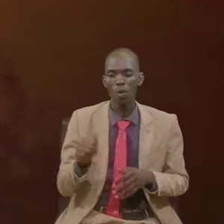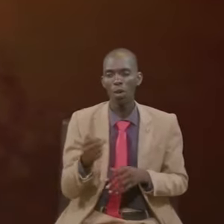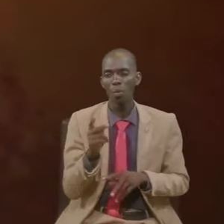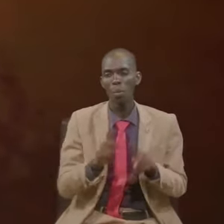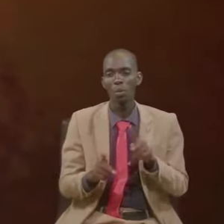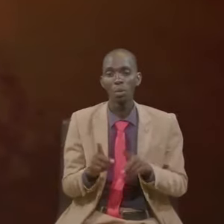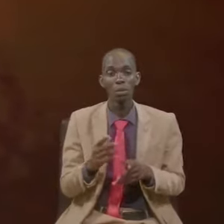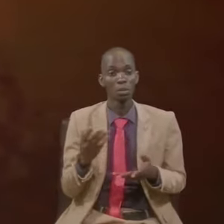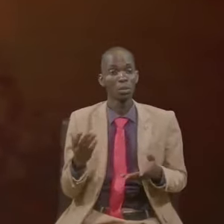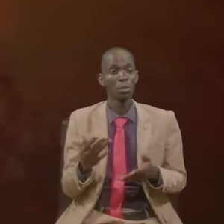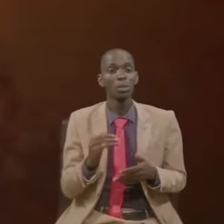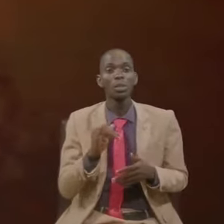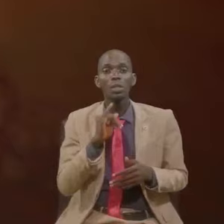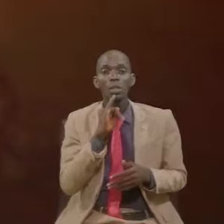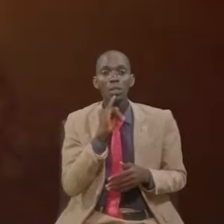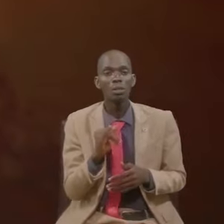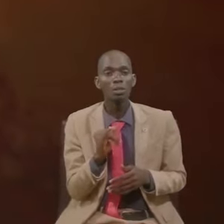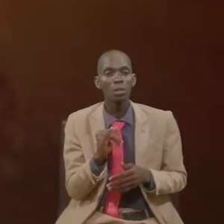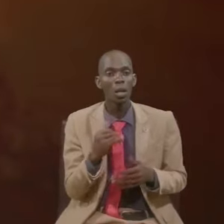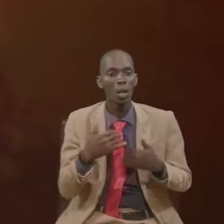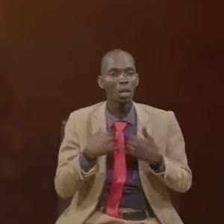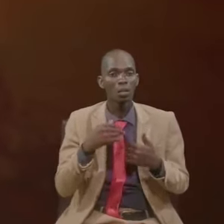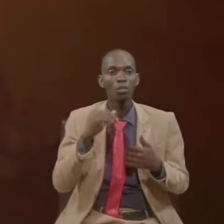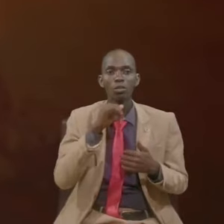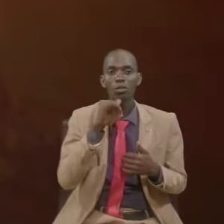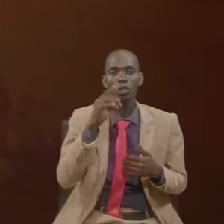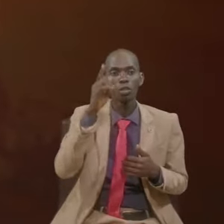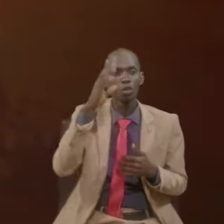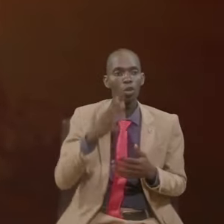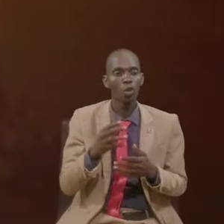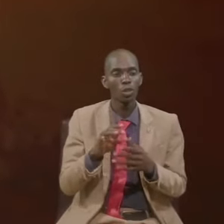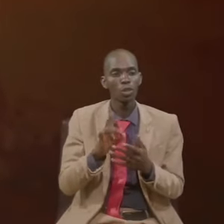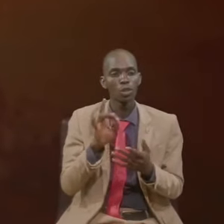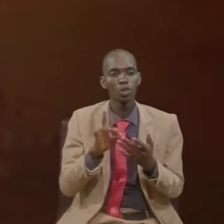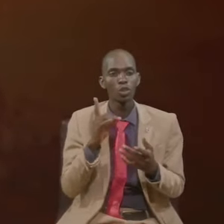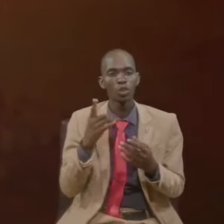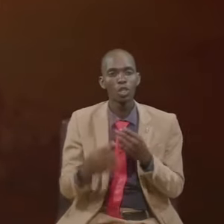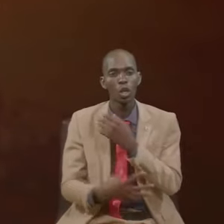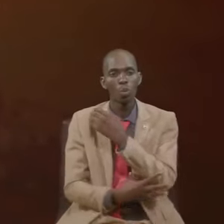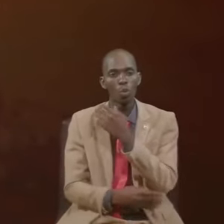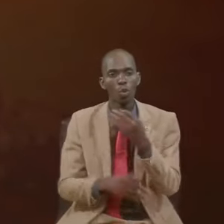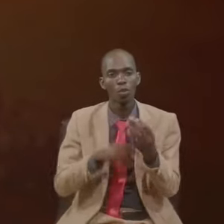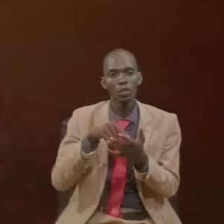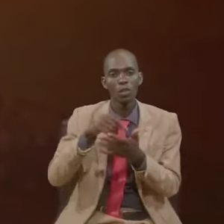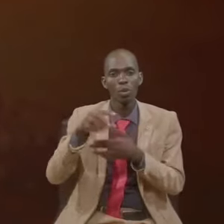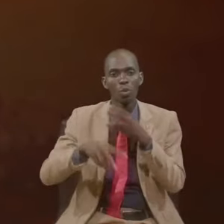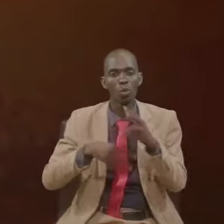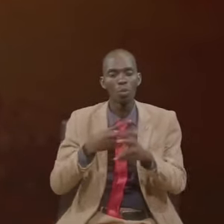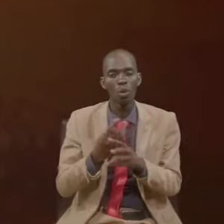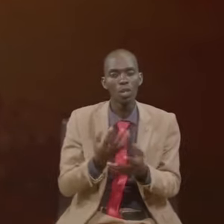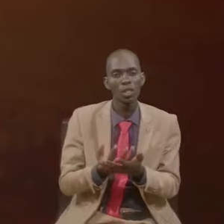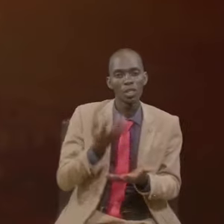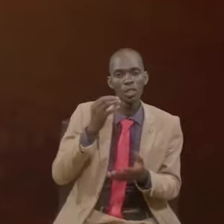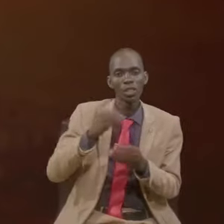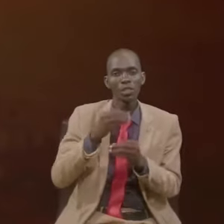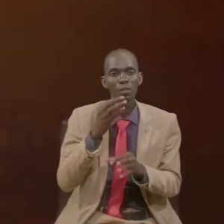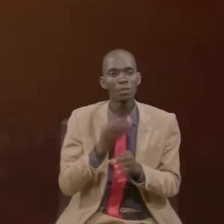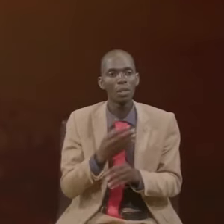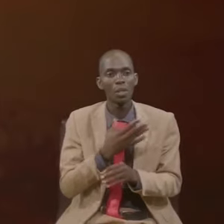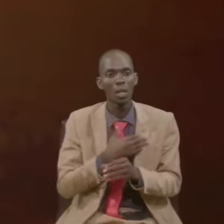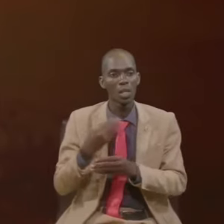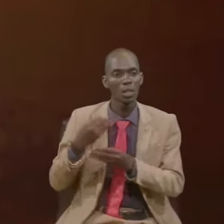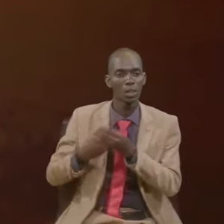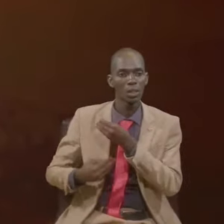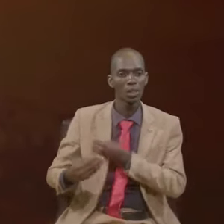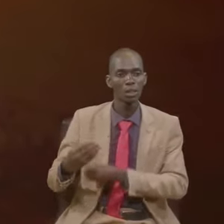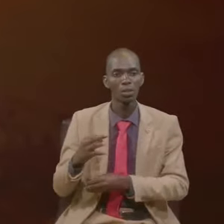God chosen the poor of this world rich in faith and heirs of the kingdom which he